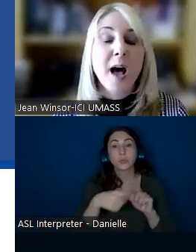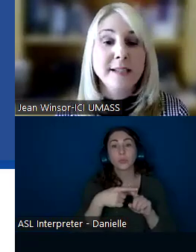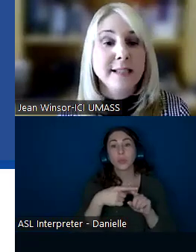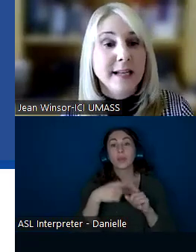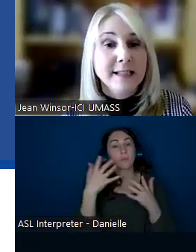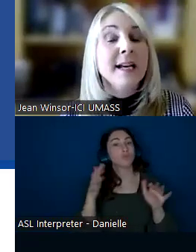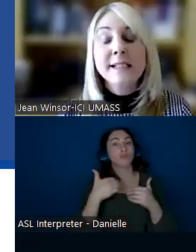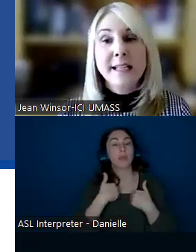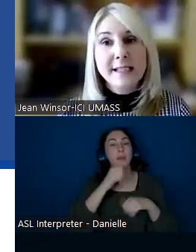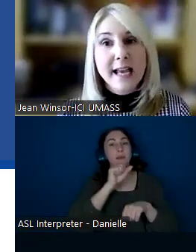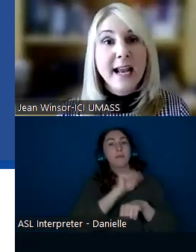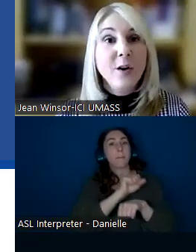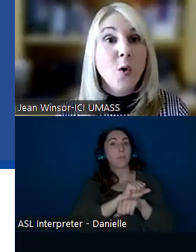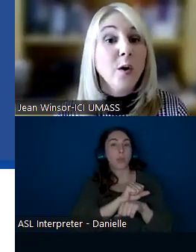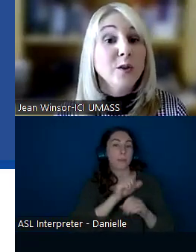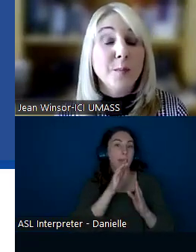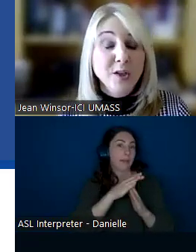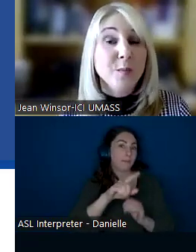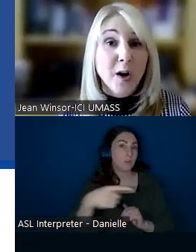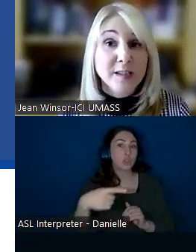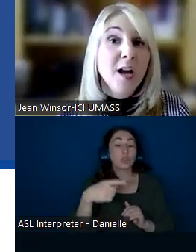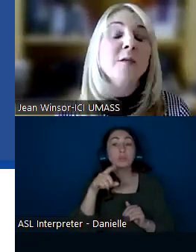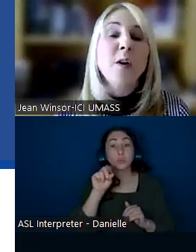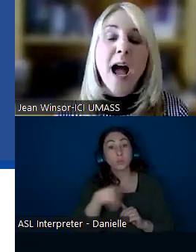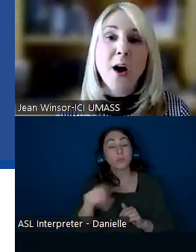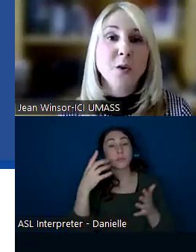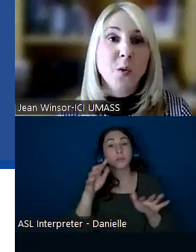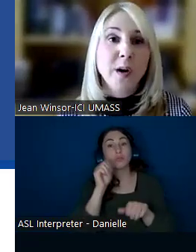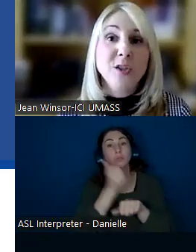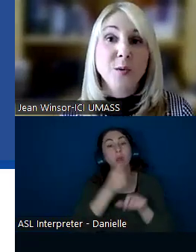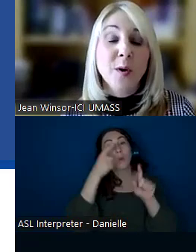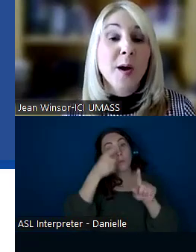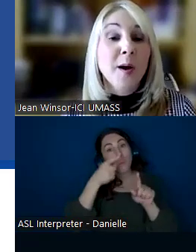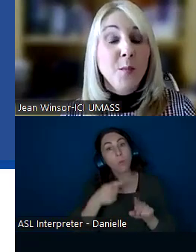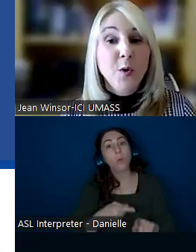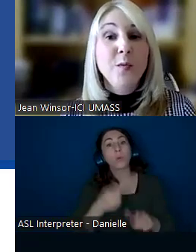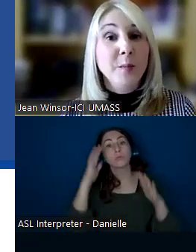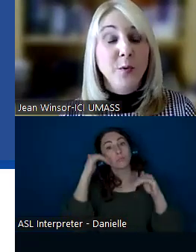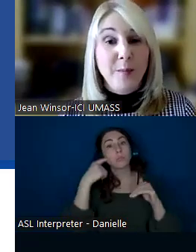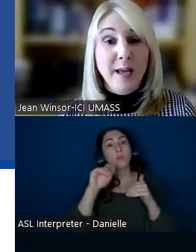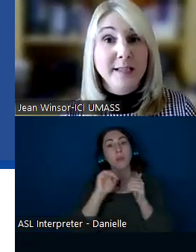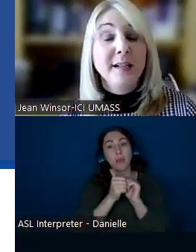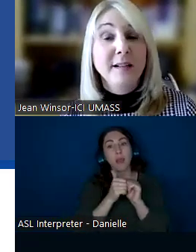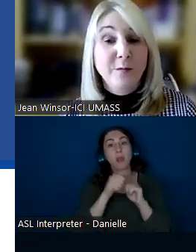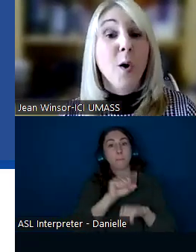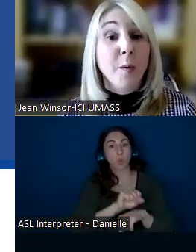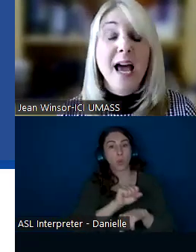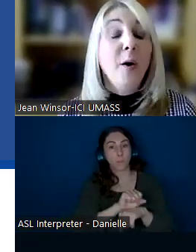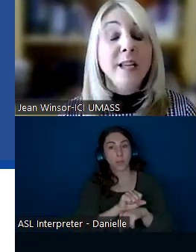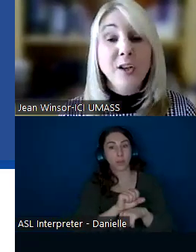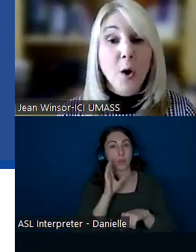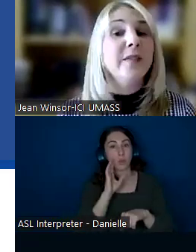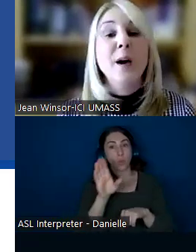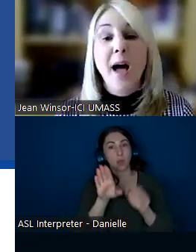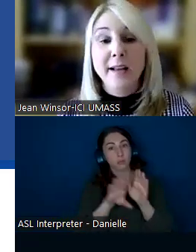first policy is, did they set any goals or benchmarks for how they're going to move employment forwards? How